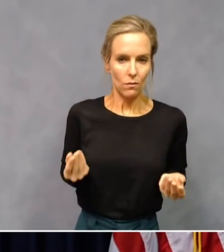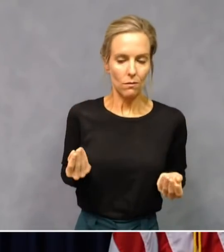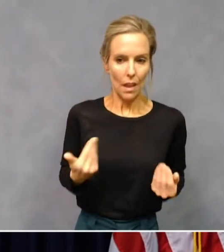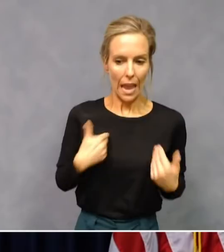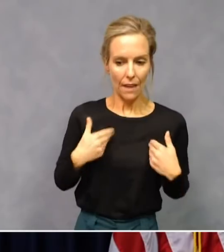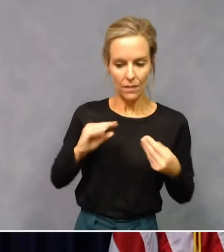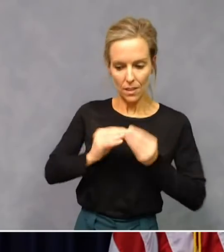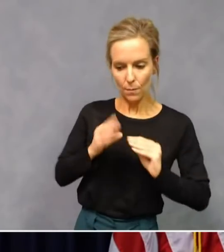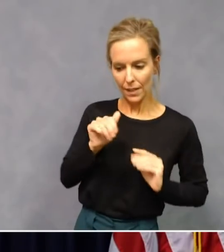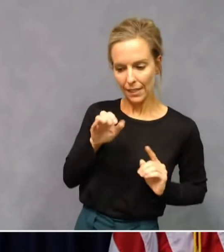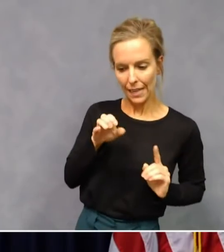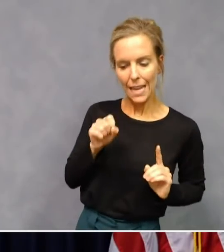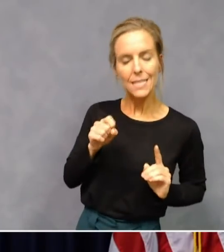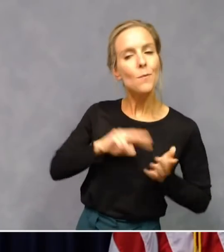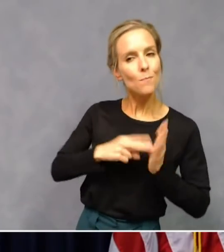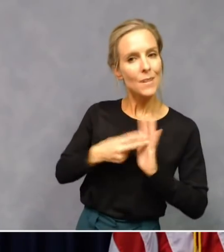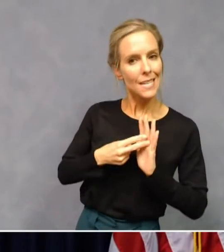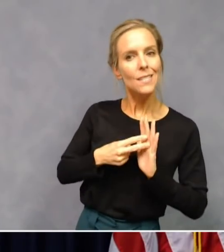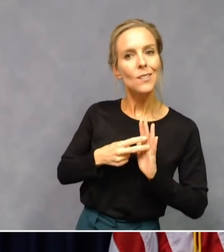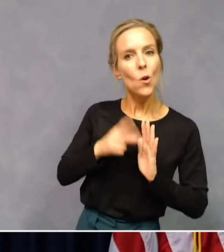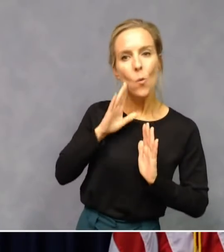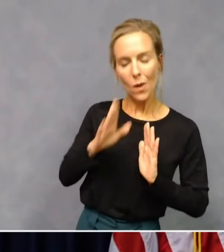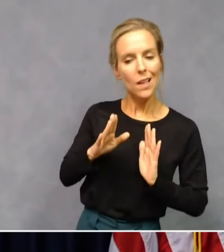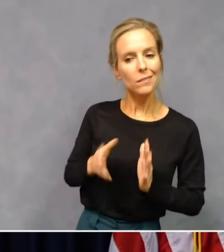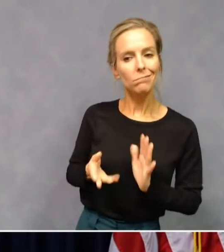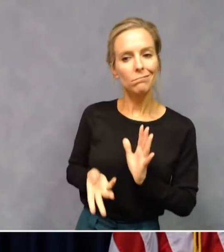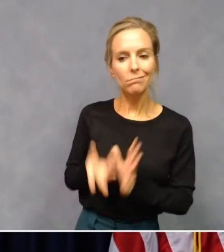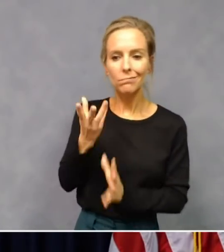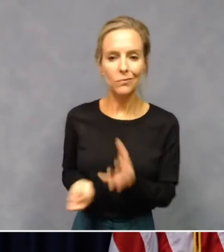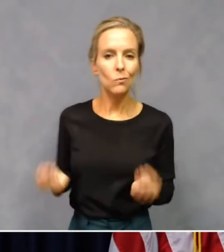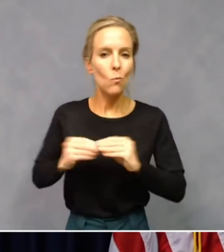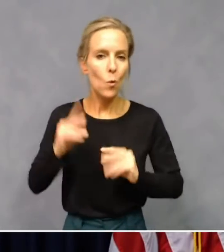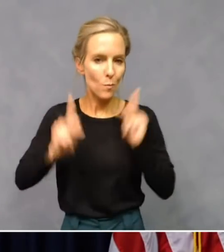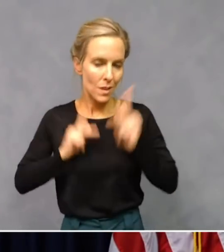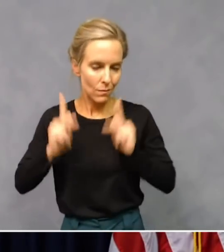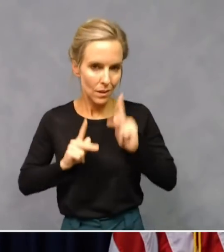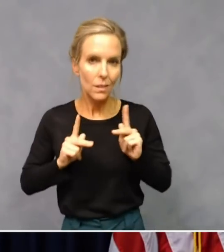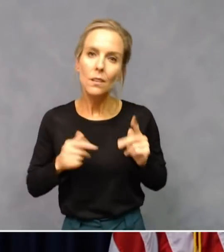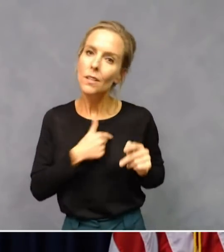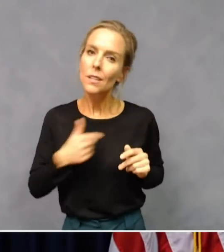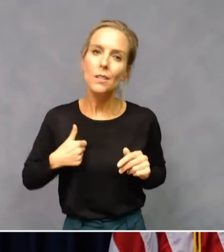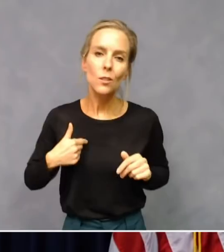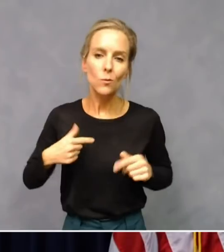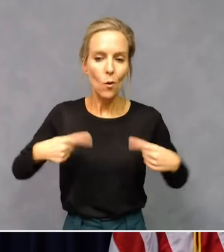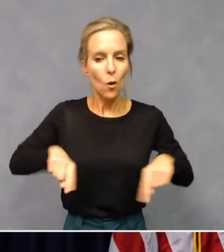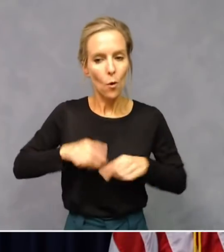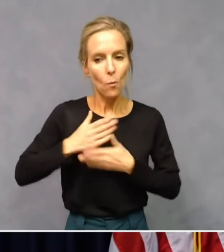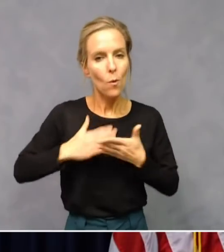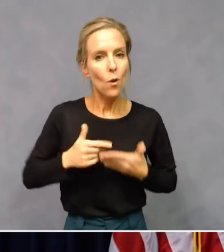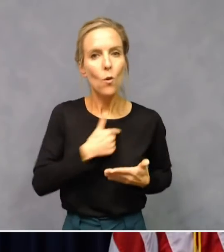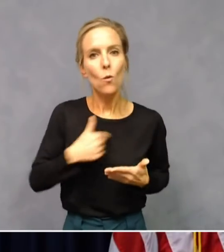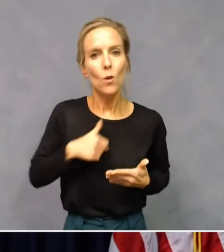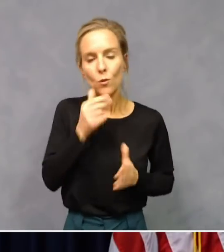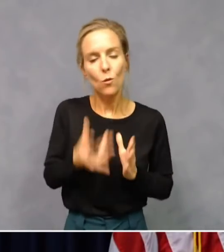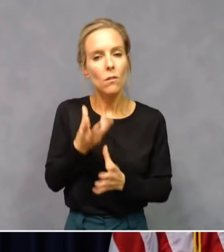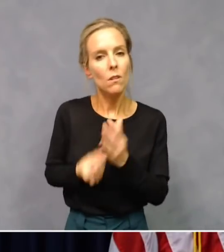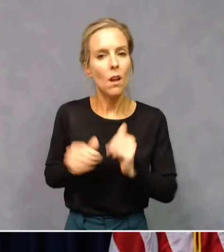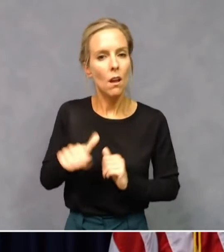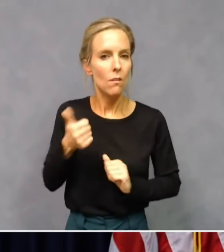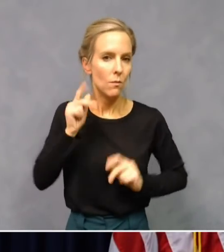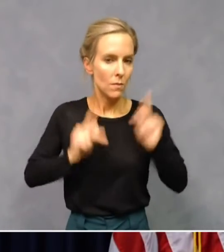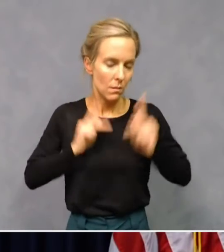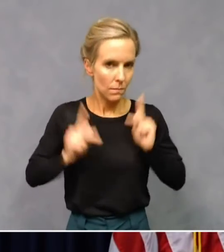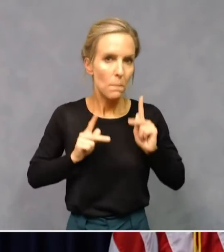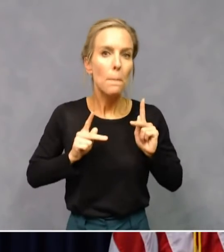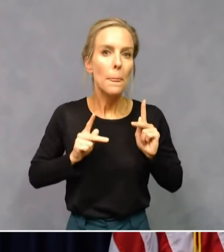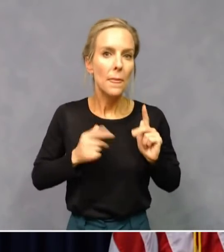to lose a lot more people. So let's do our part to make sure we don't lose any more people than we have